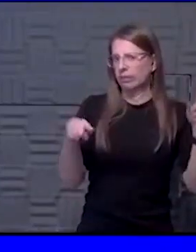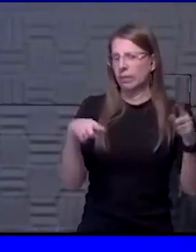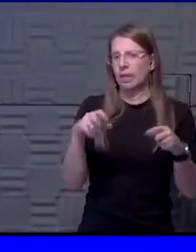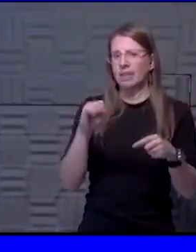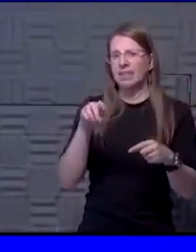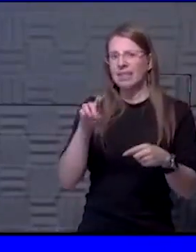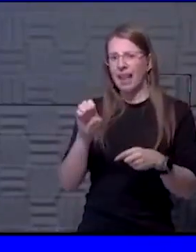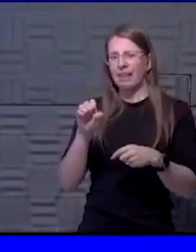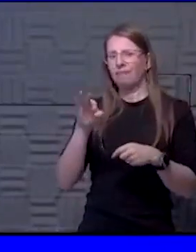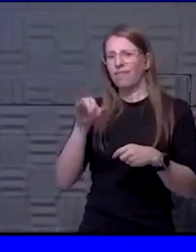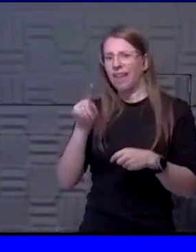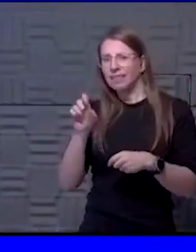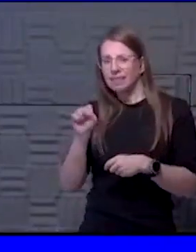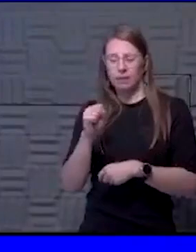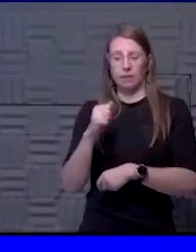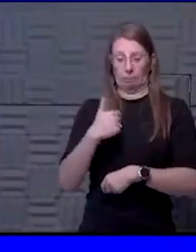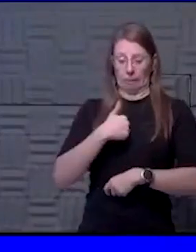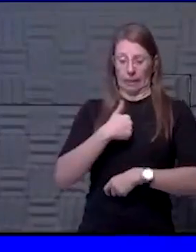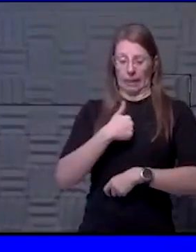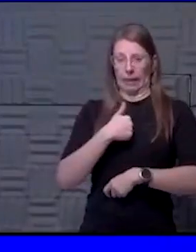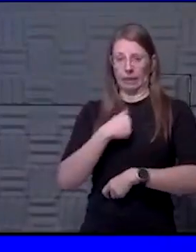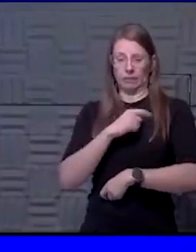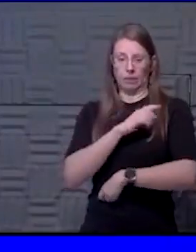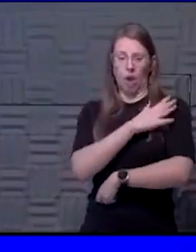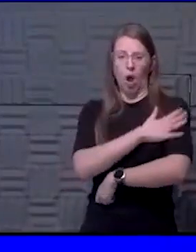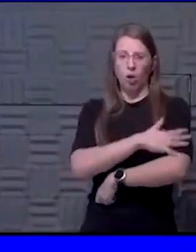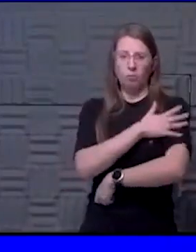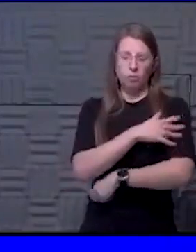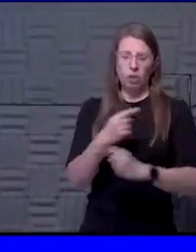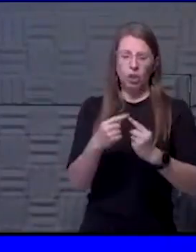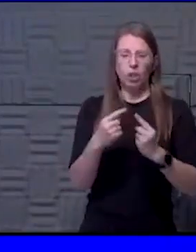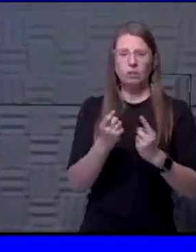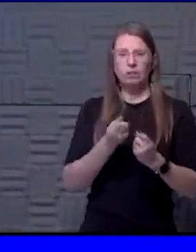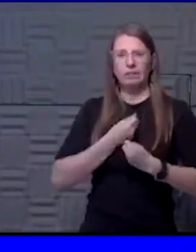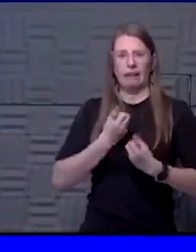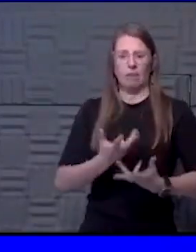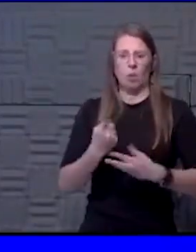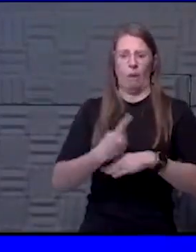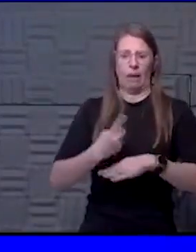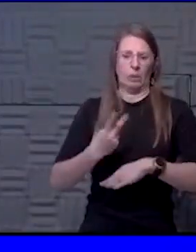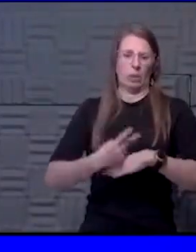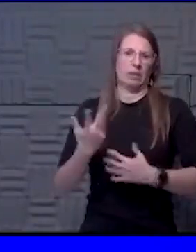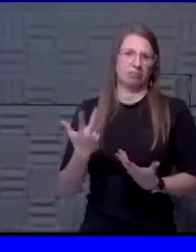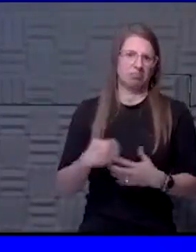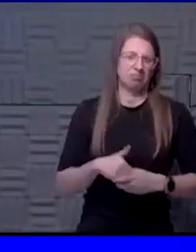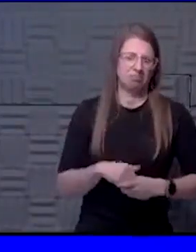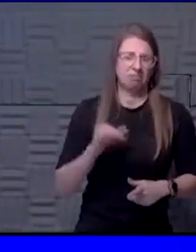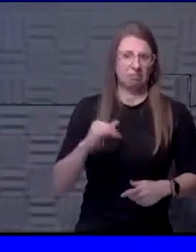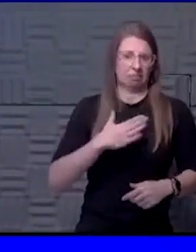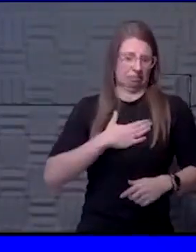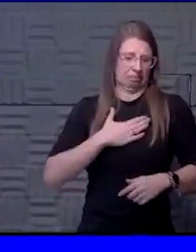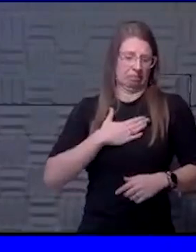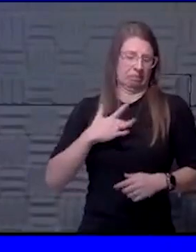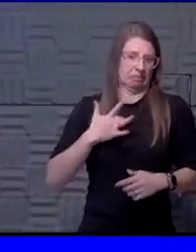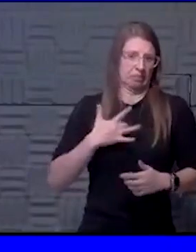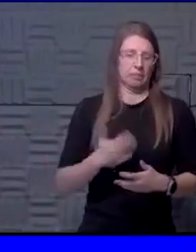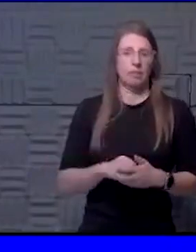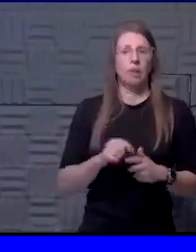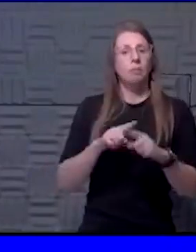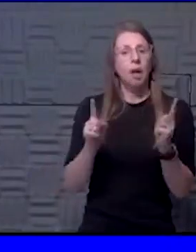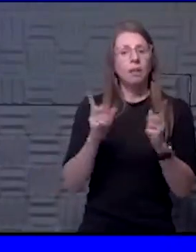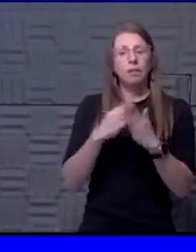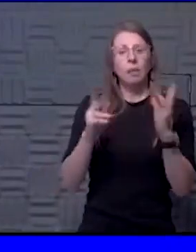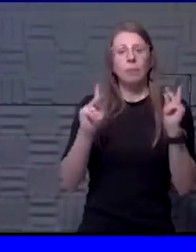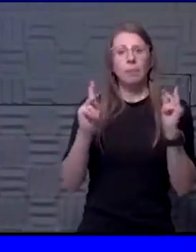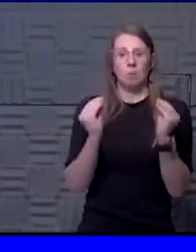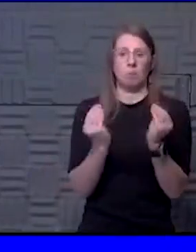a sore arm, and I was kind of fatigued for a day or two. That's sort of what I felt, but that's, there's certainly people out there that